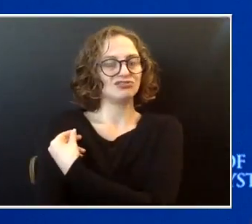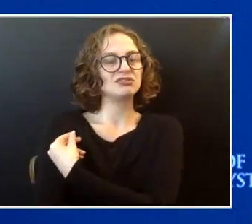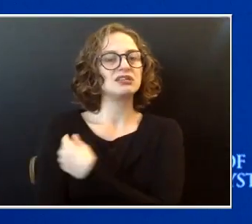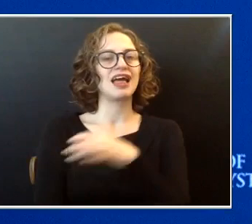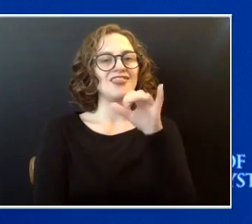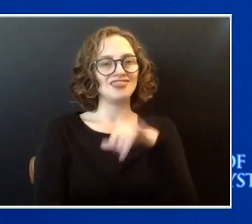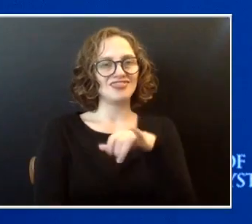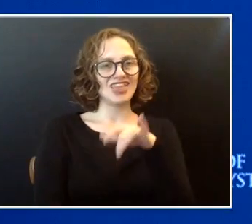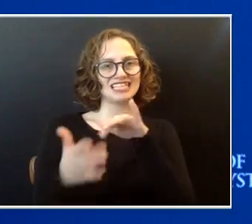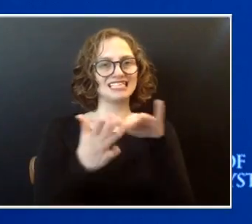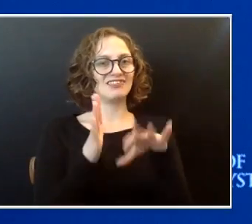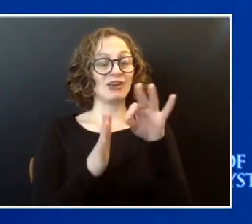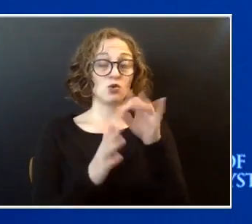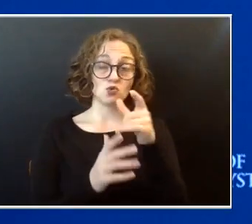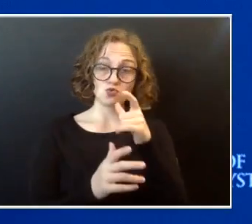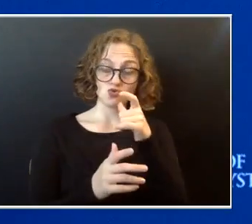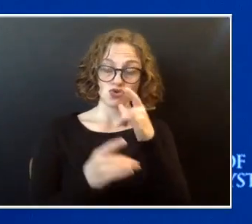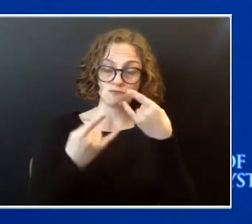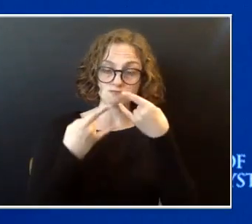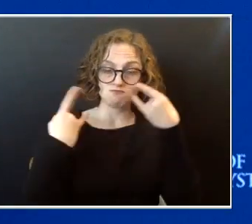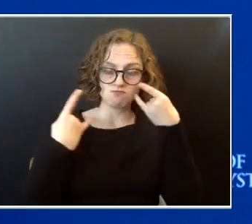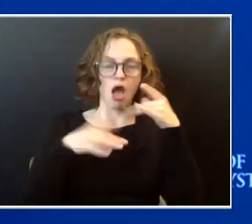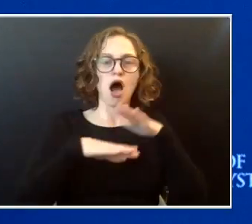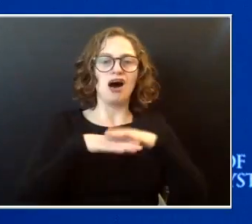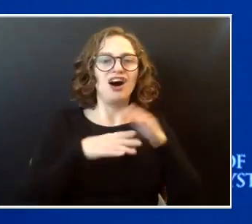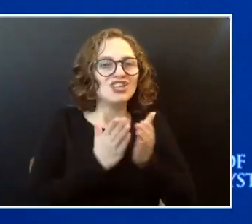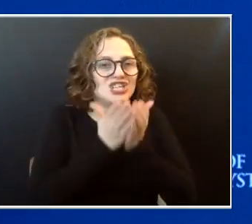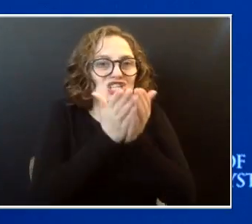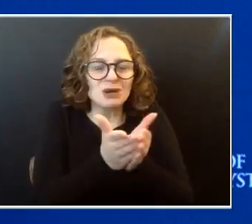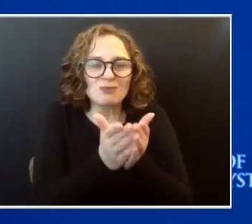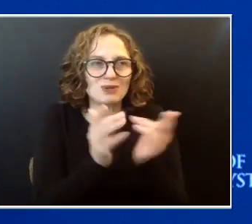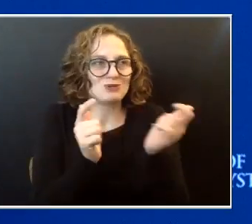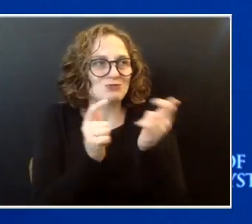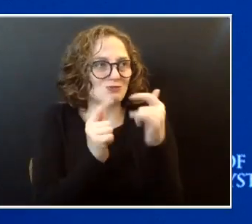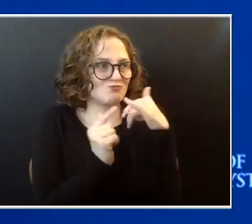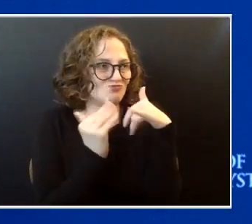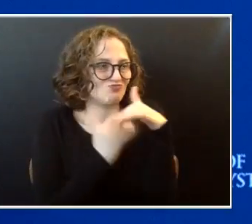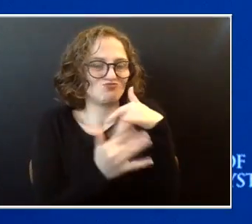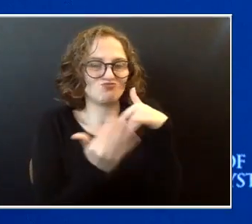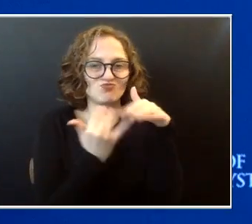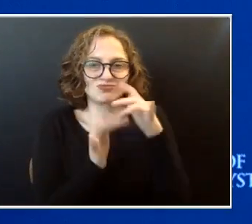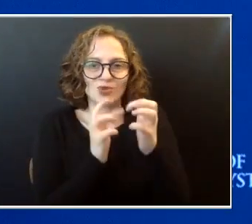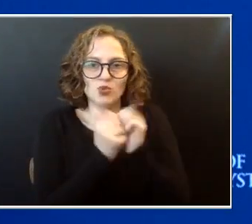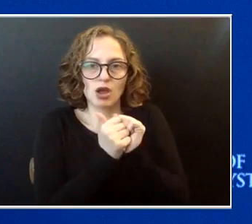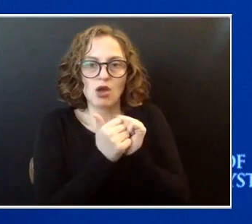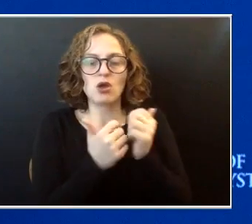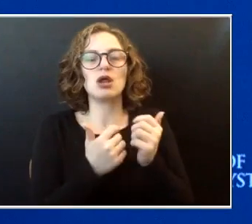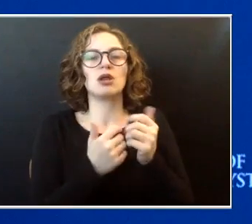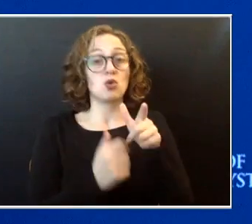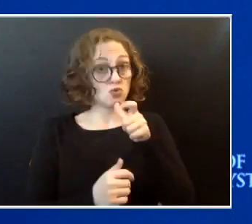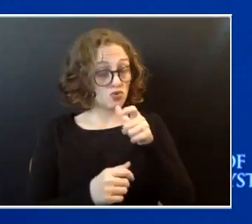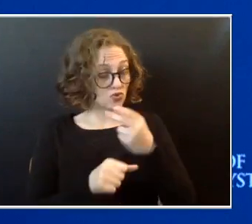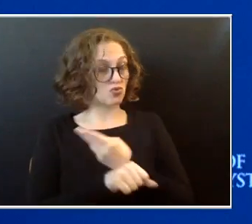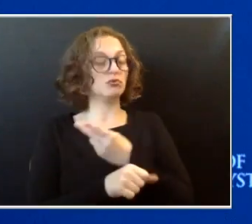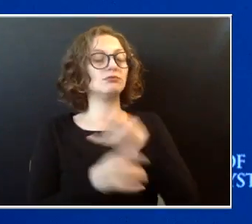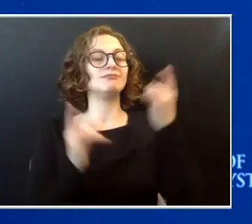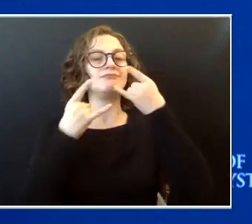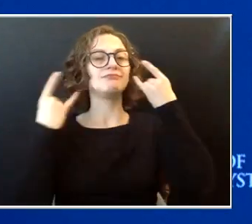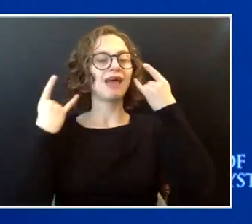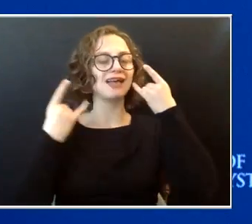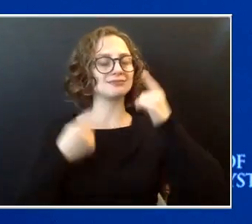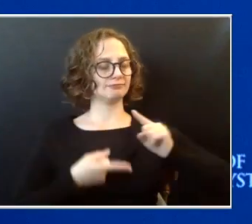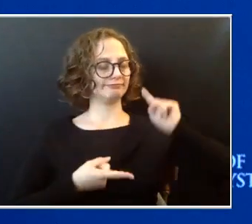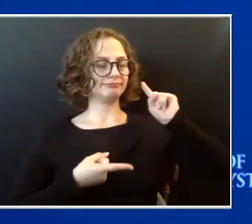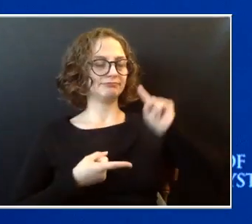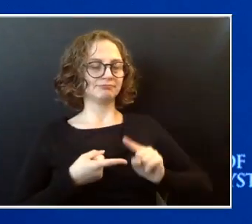ship in those small situations, in those small confined areas, did have a significant reduction in their risk